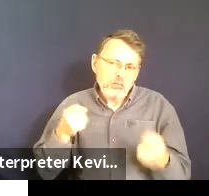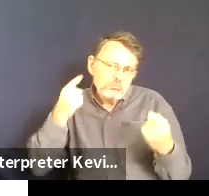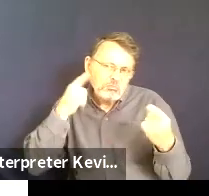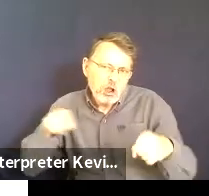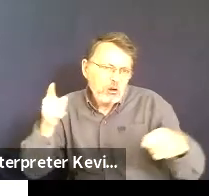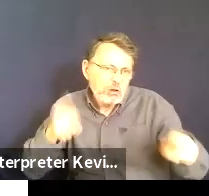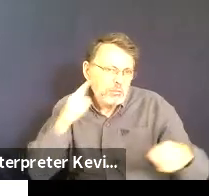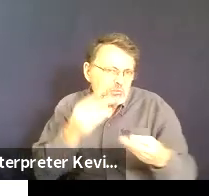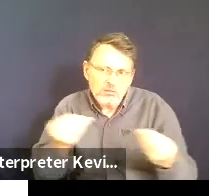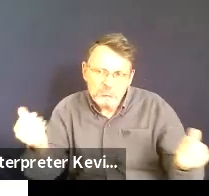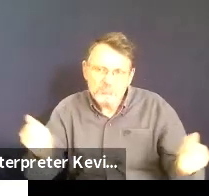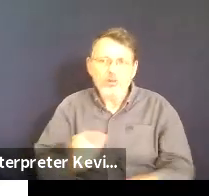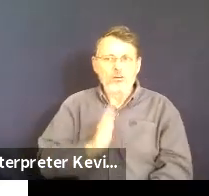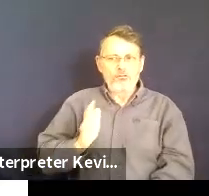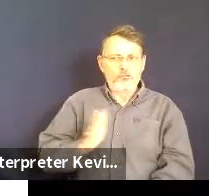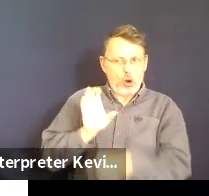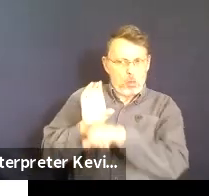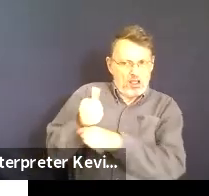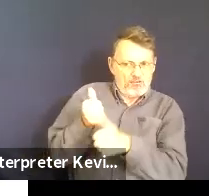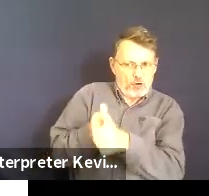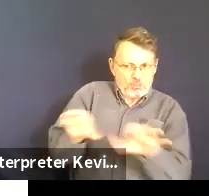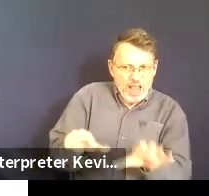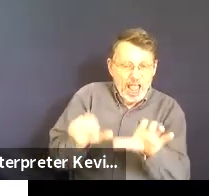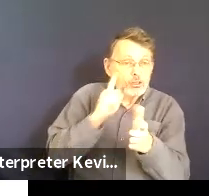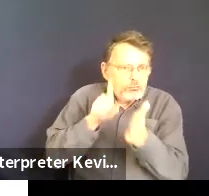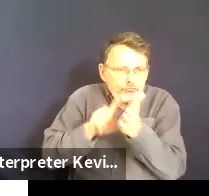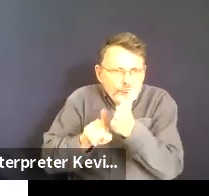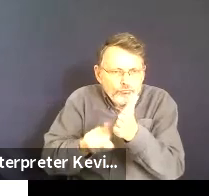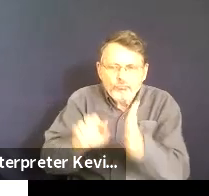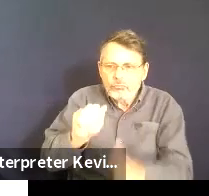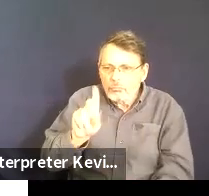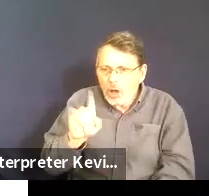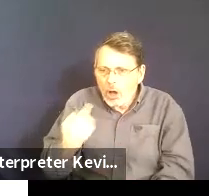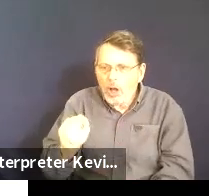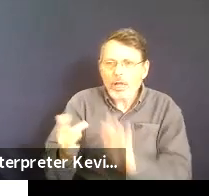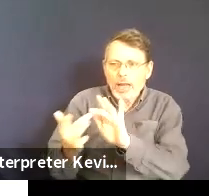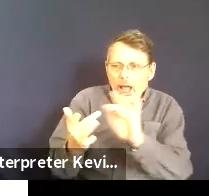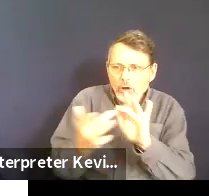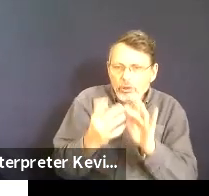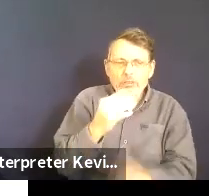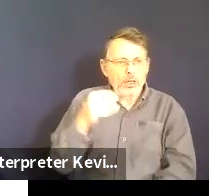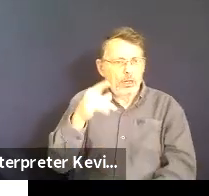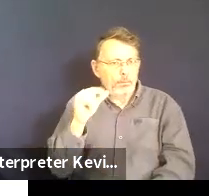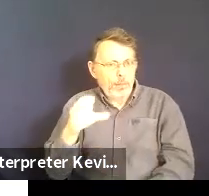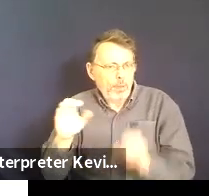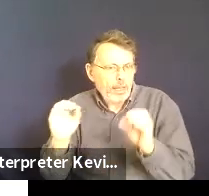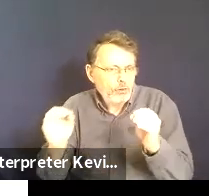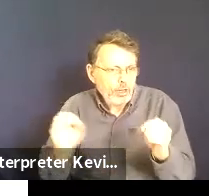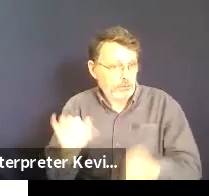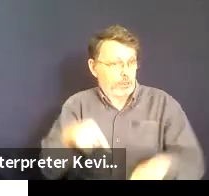formal enforcement action, audits, outreach and public education, such as